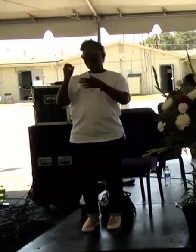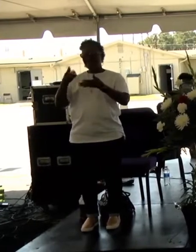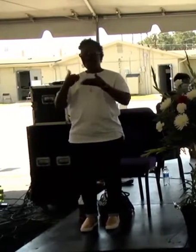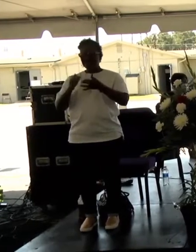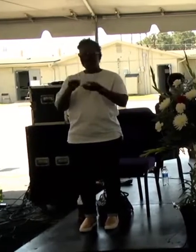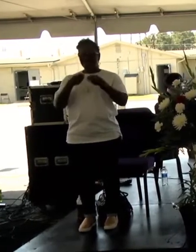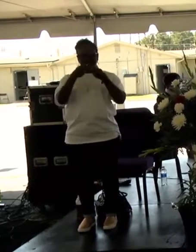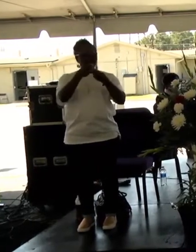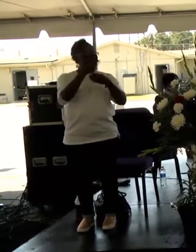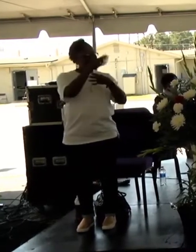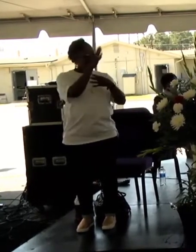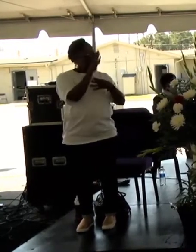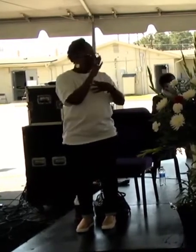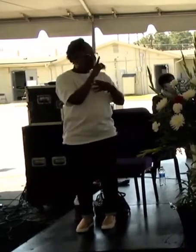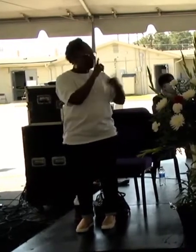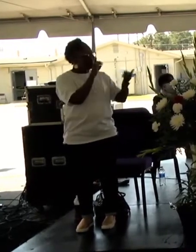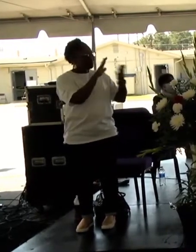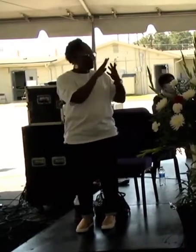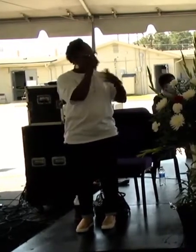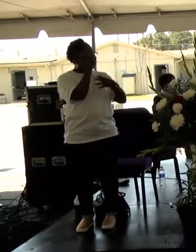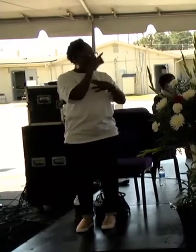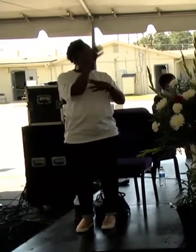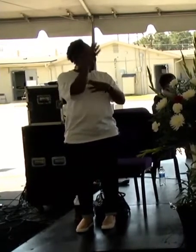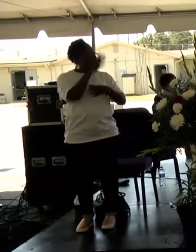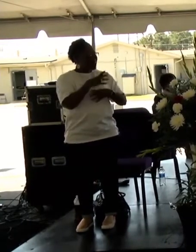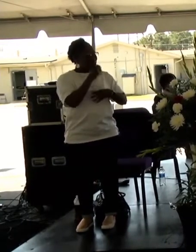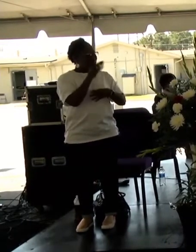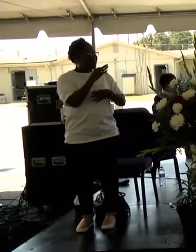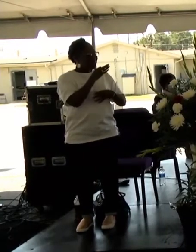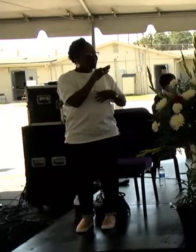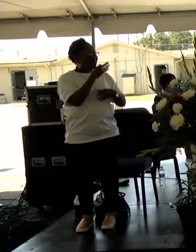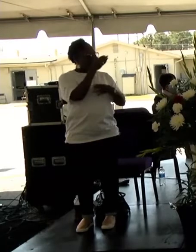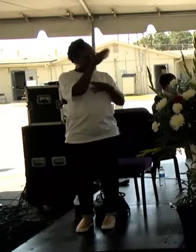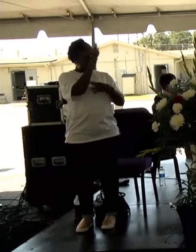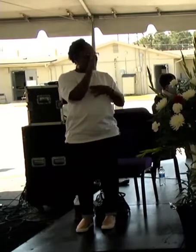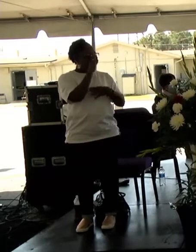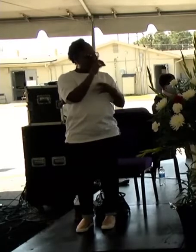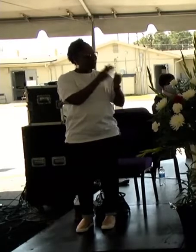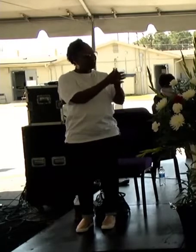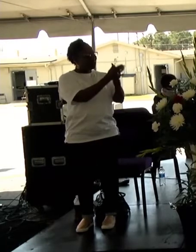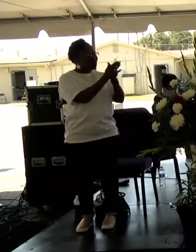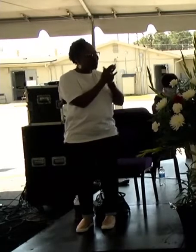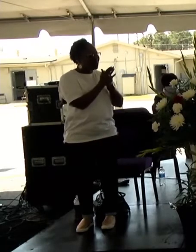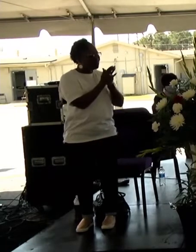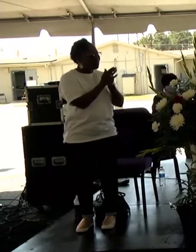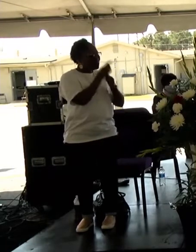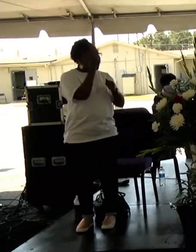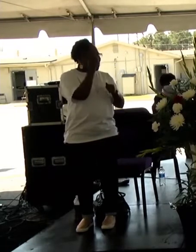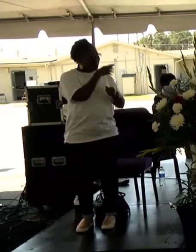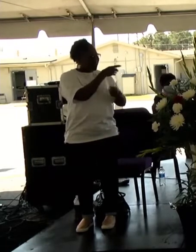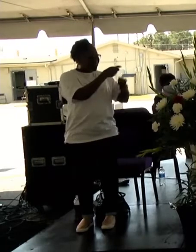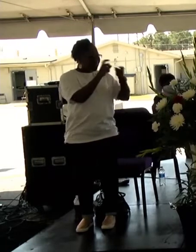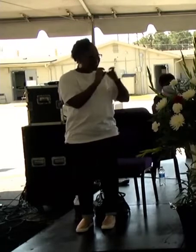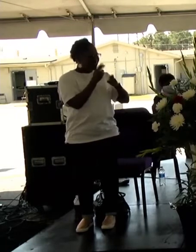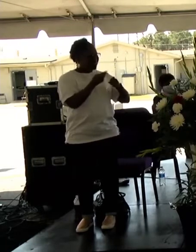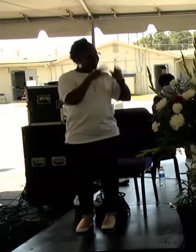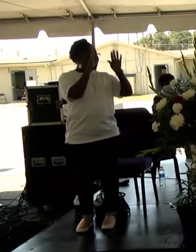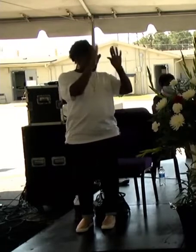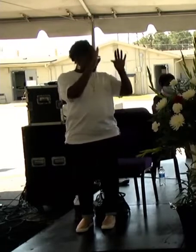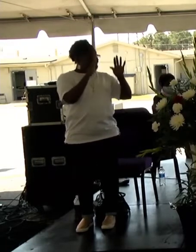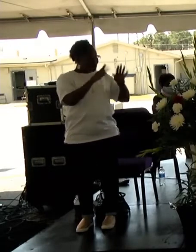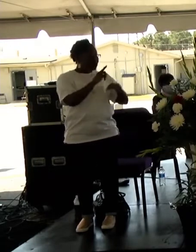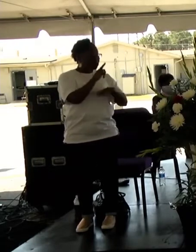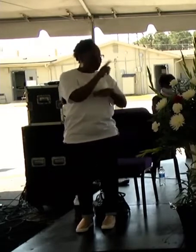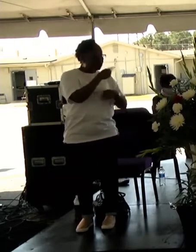give God praise for the man of God worshiping, pouring out, and giving us some wonderful